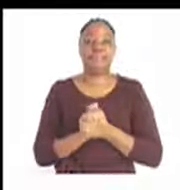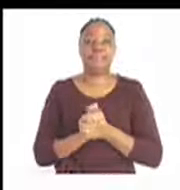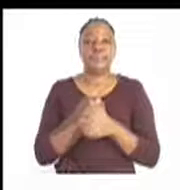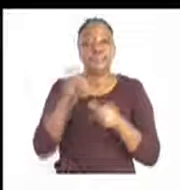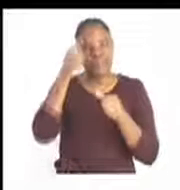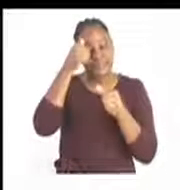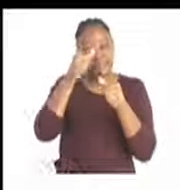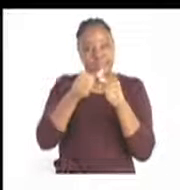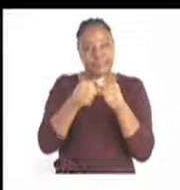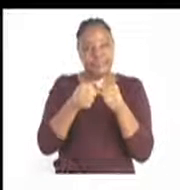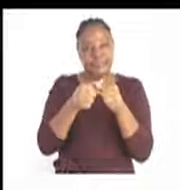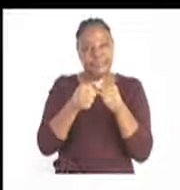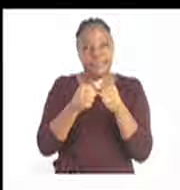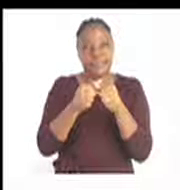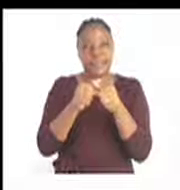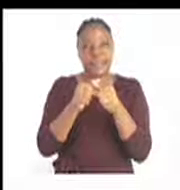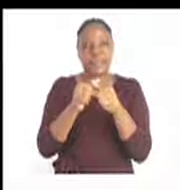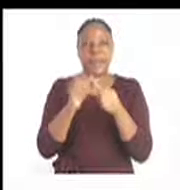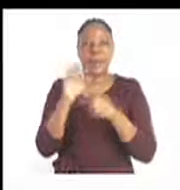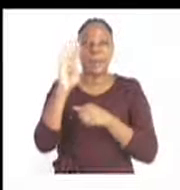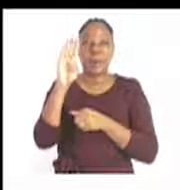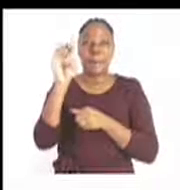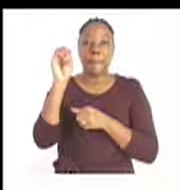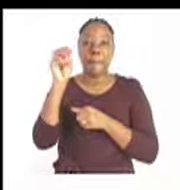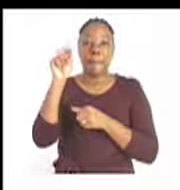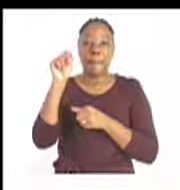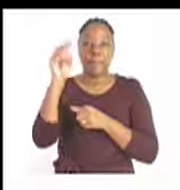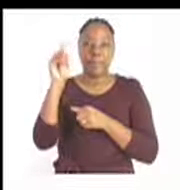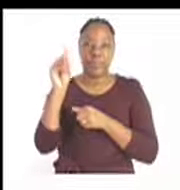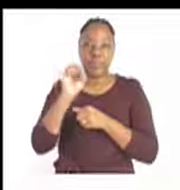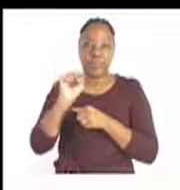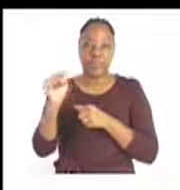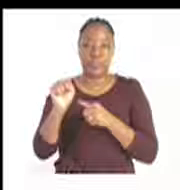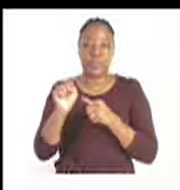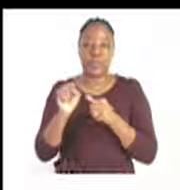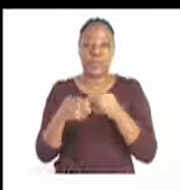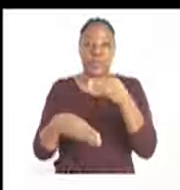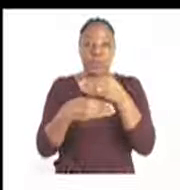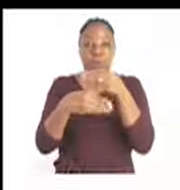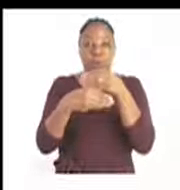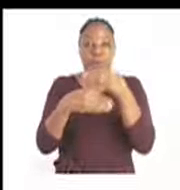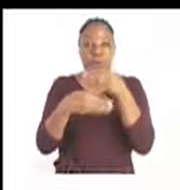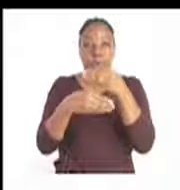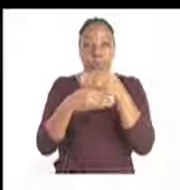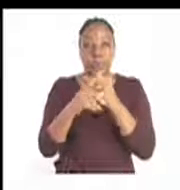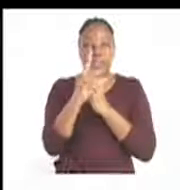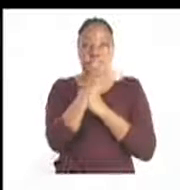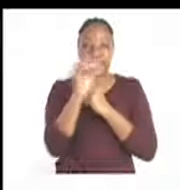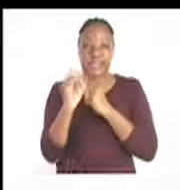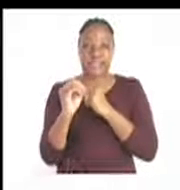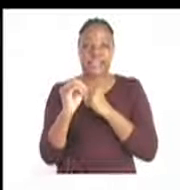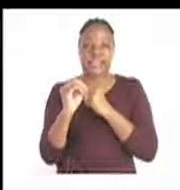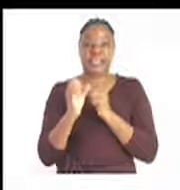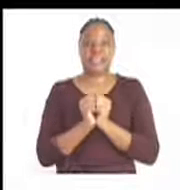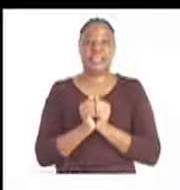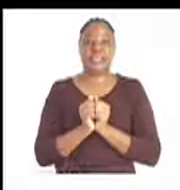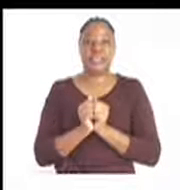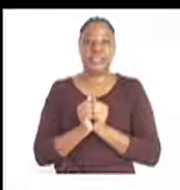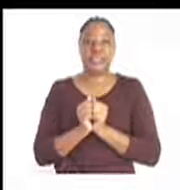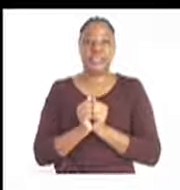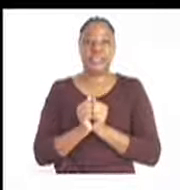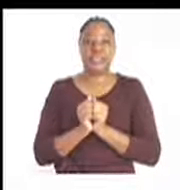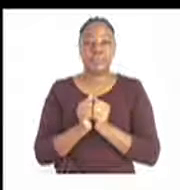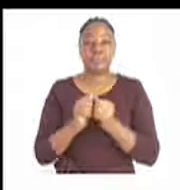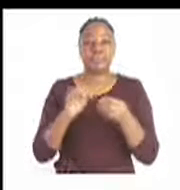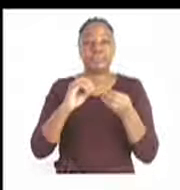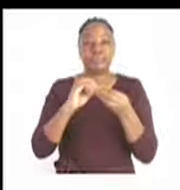a bond is when it adds up to 10. So we are going to do the number